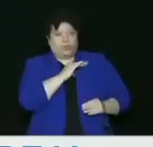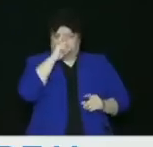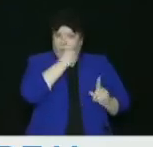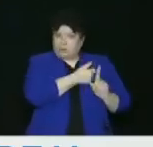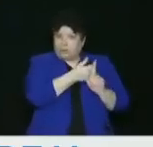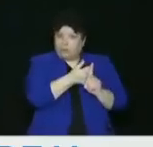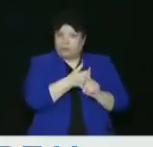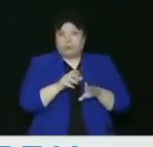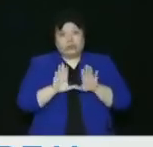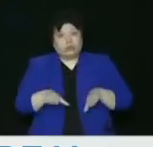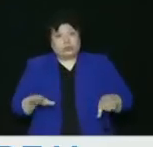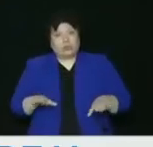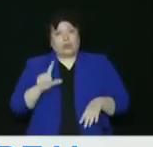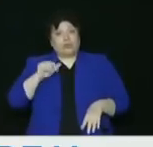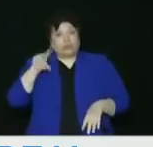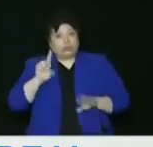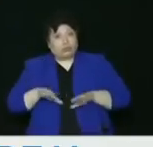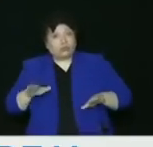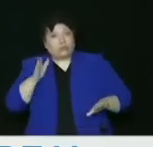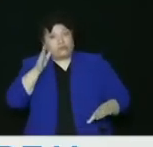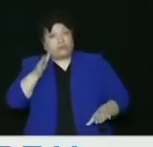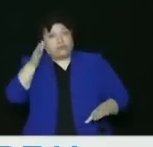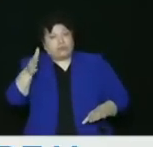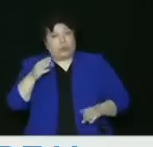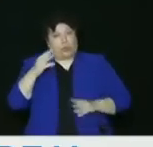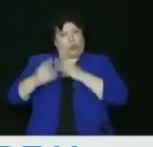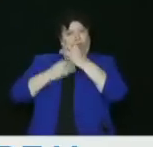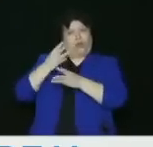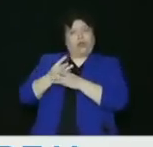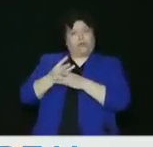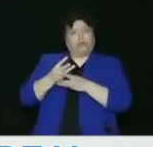and grandchildren, and for the rest of the world.